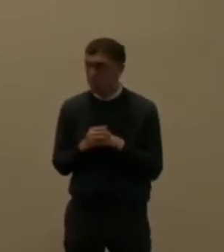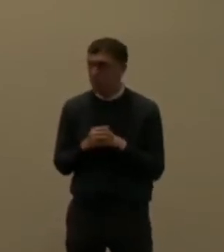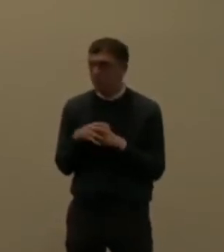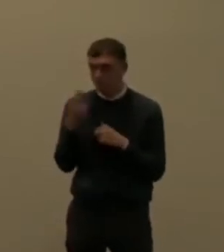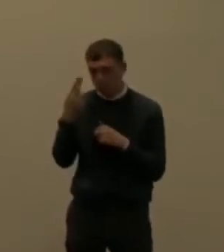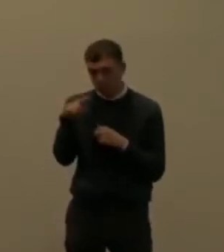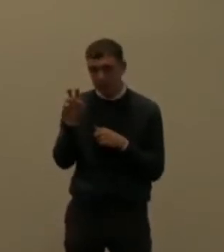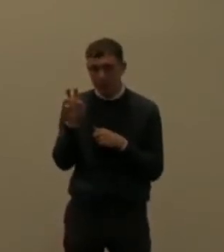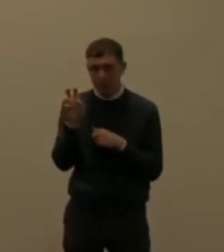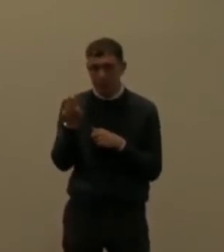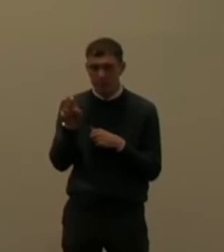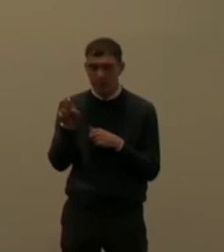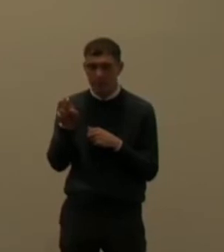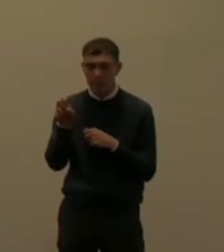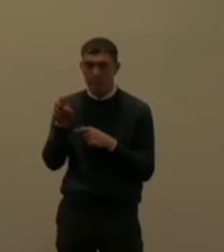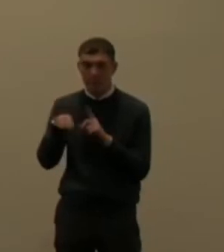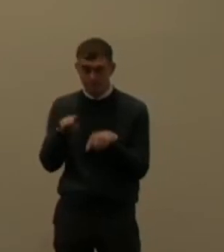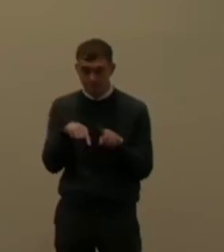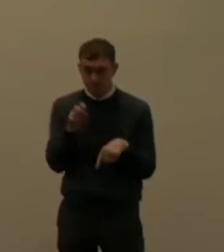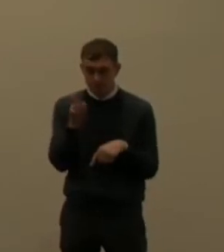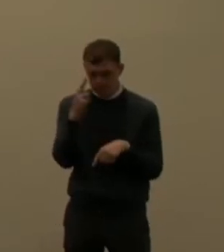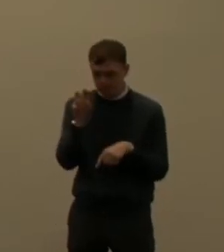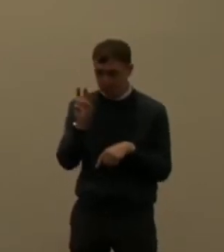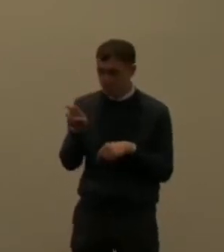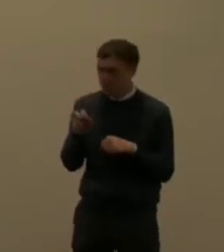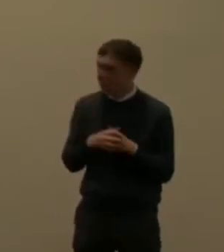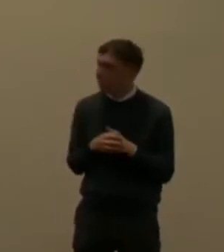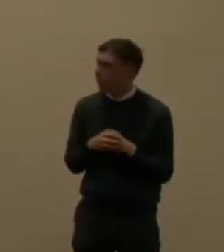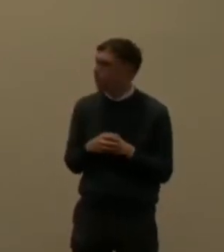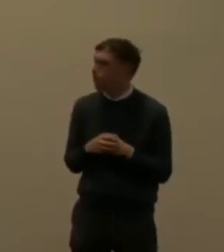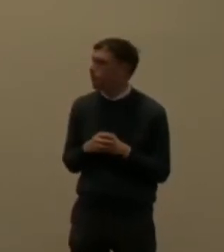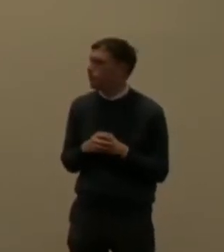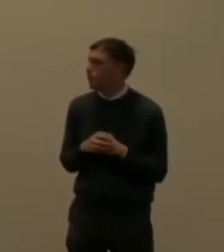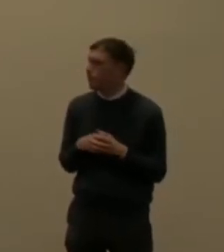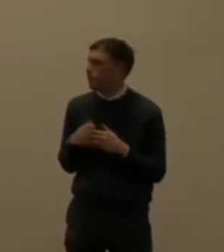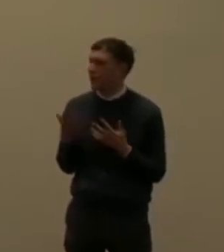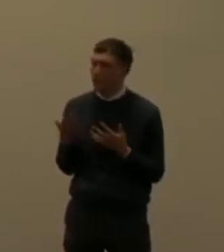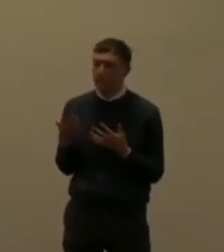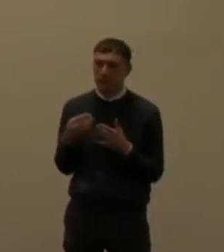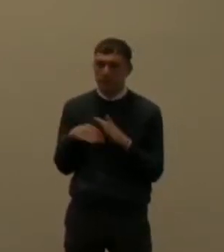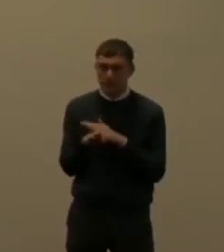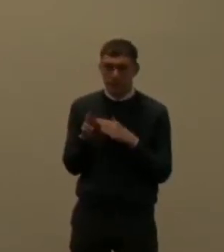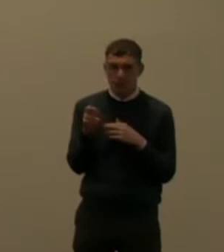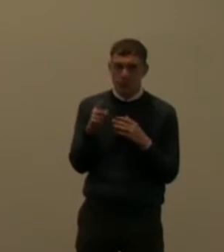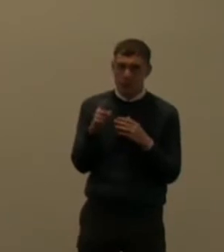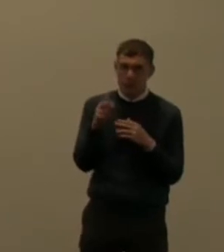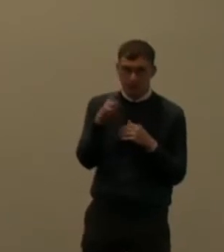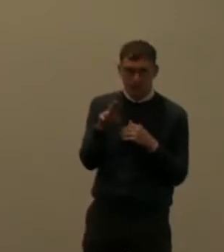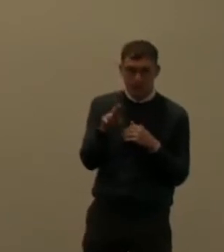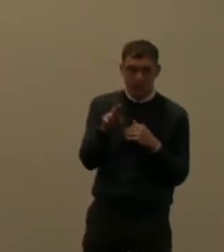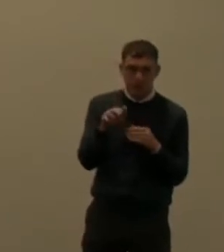name of your variable, environment variable, and it is again the internal name of the environment variable and